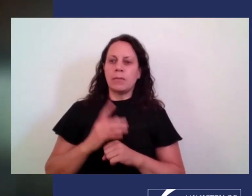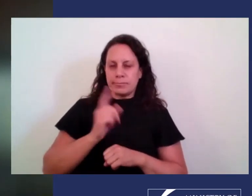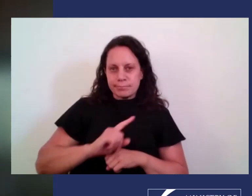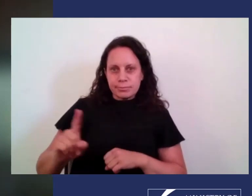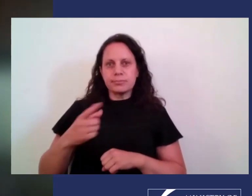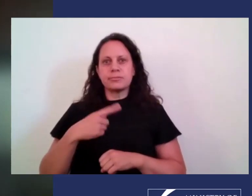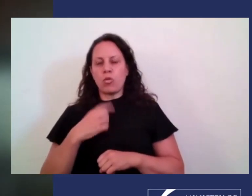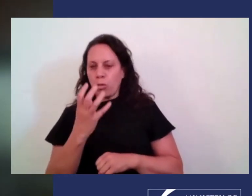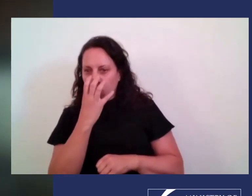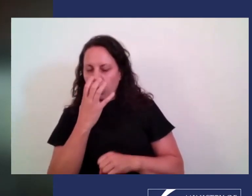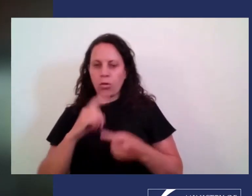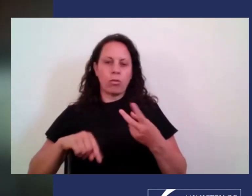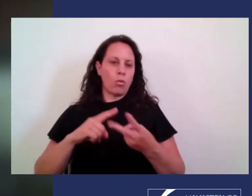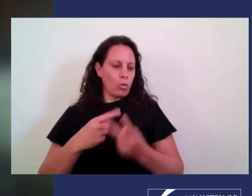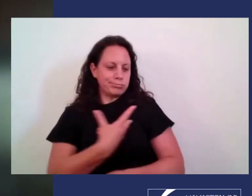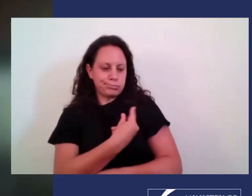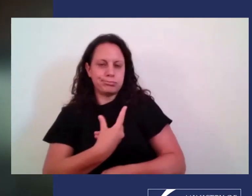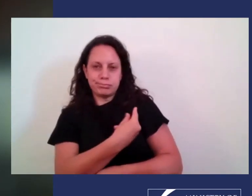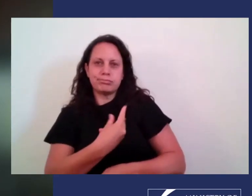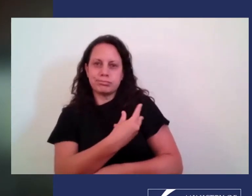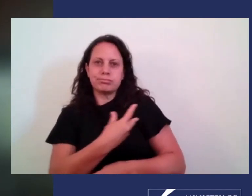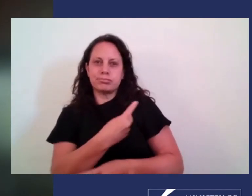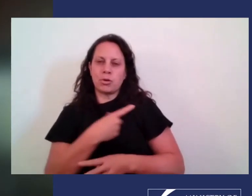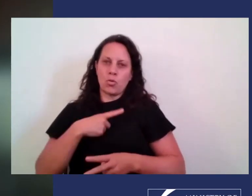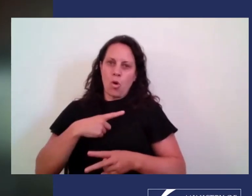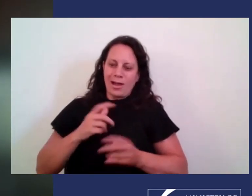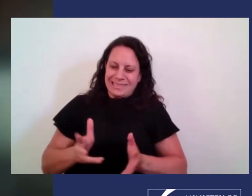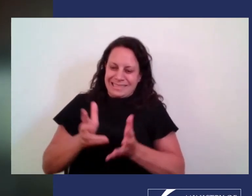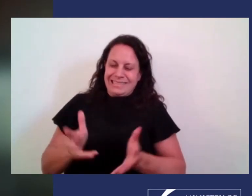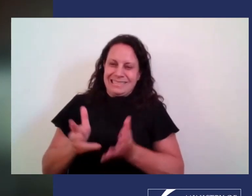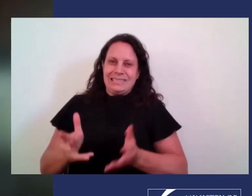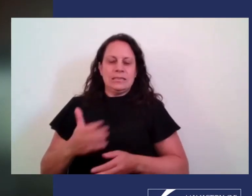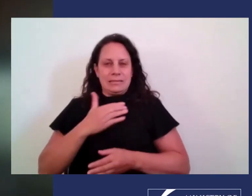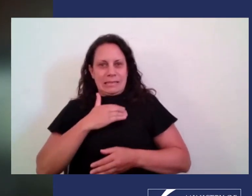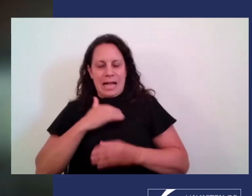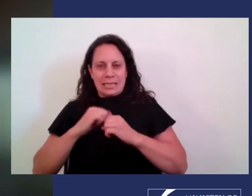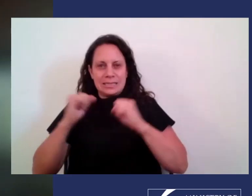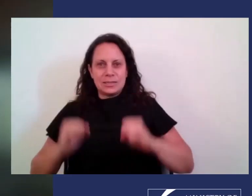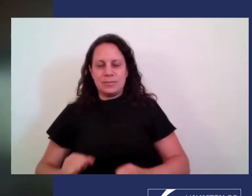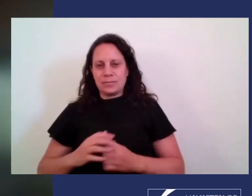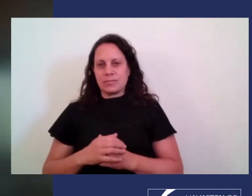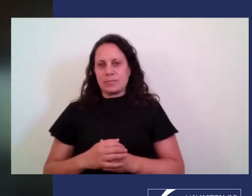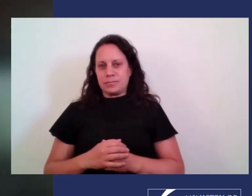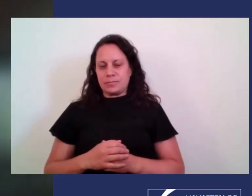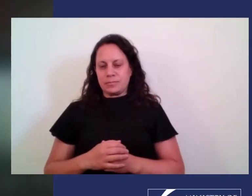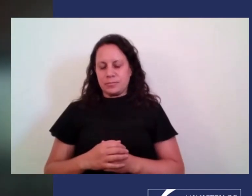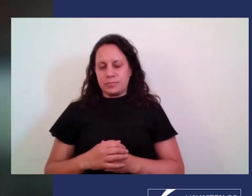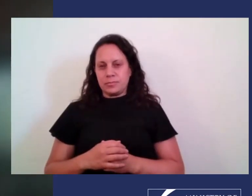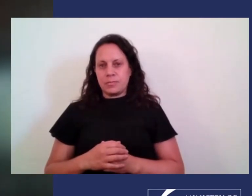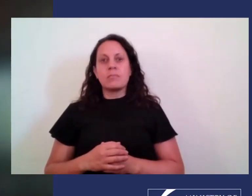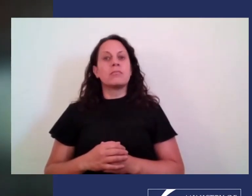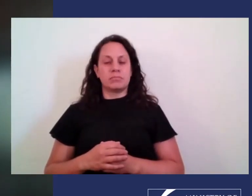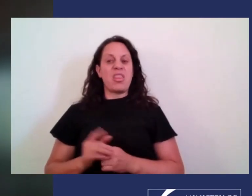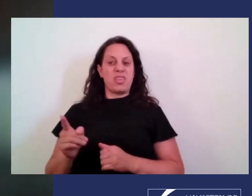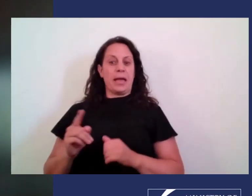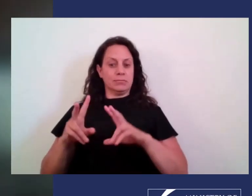drugs to support their cardiovascular system. So I think it was a really nice study because